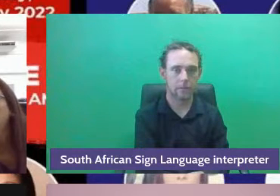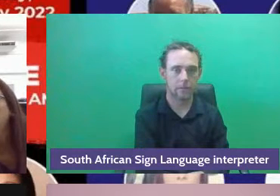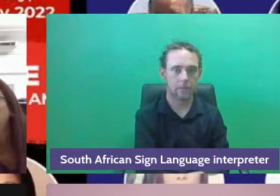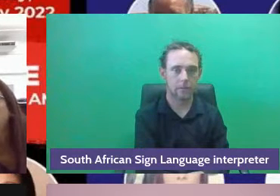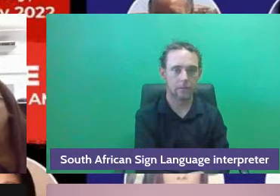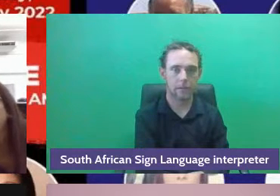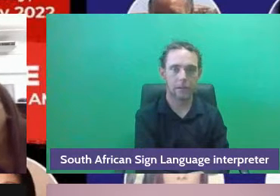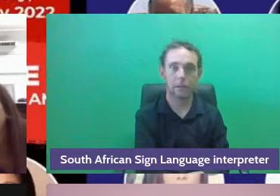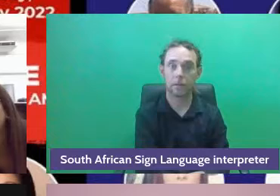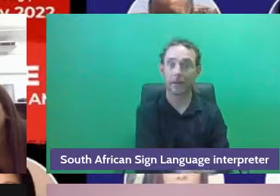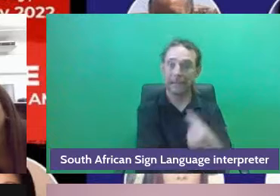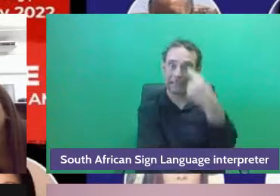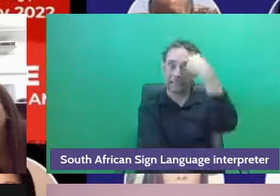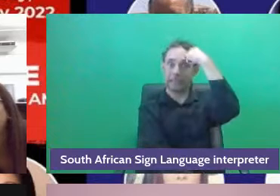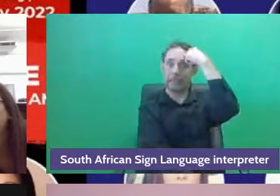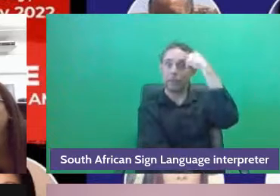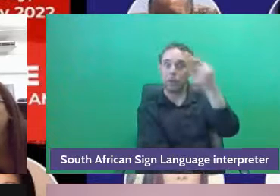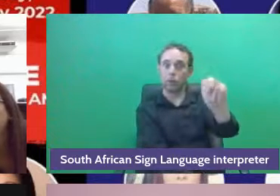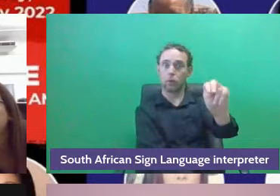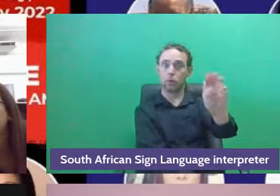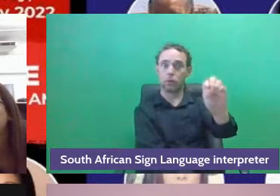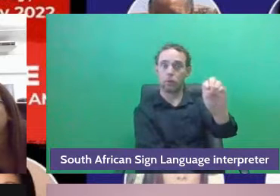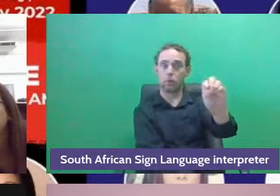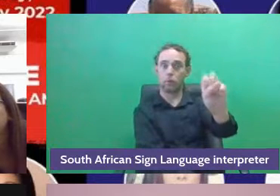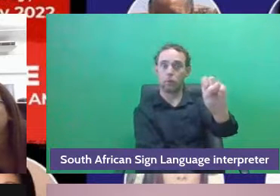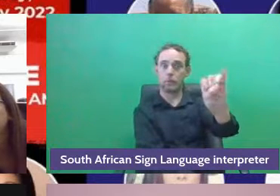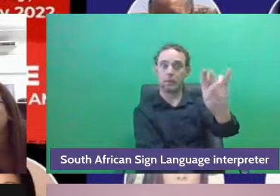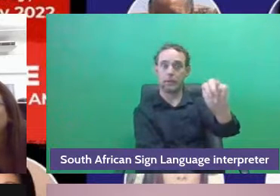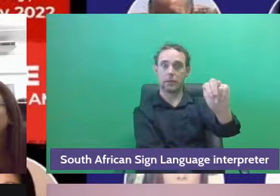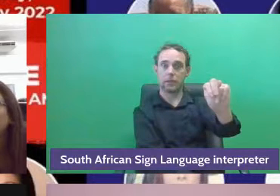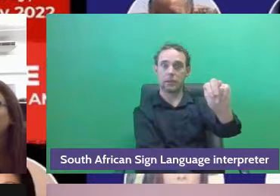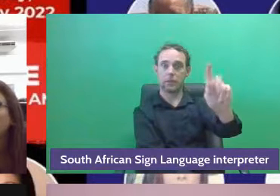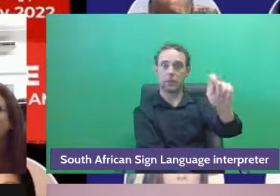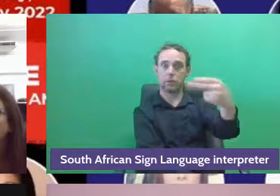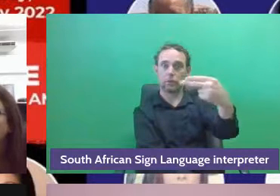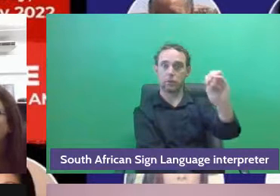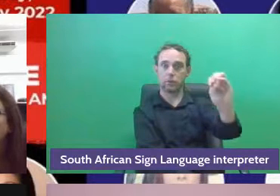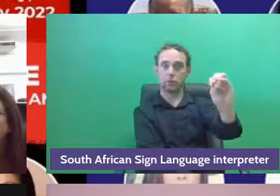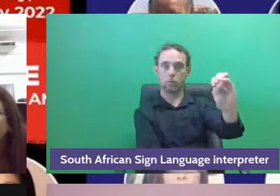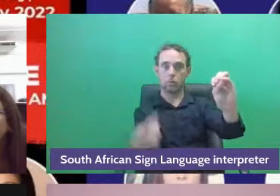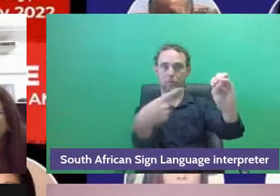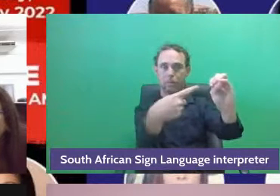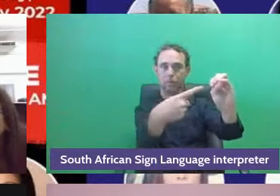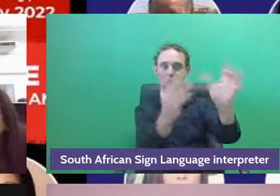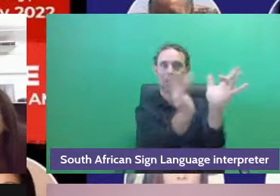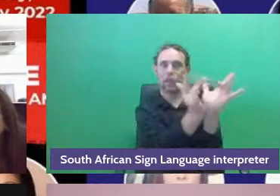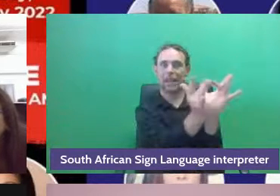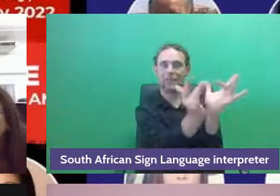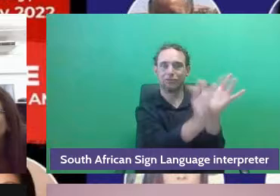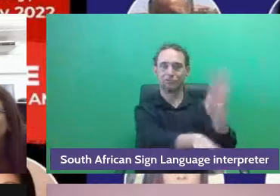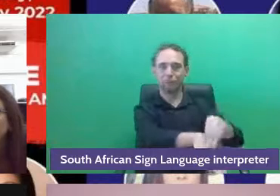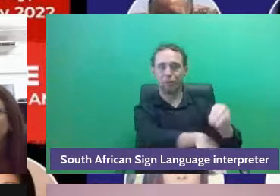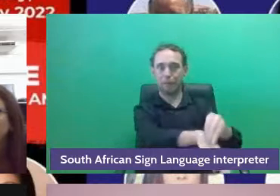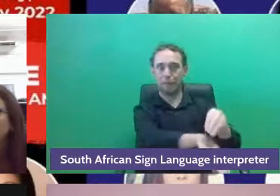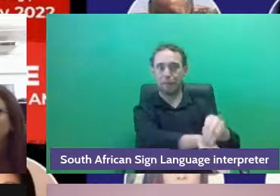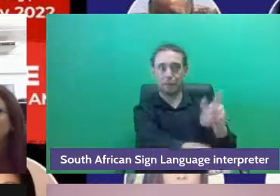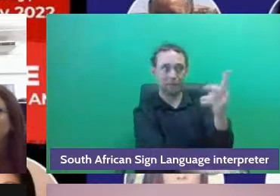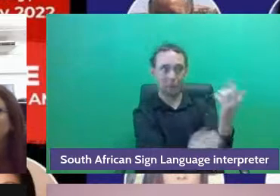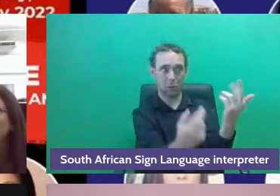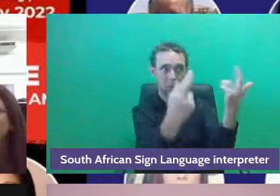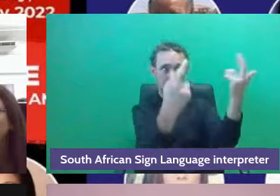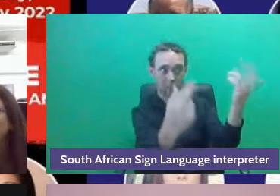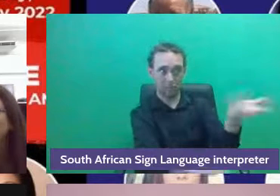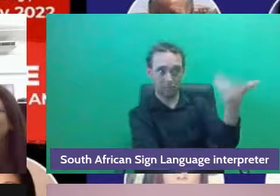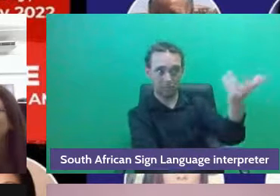Okay, I think that Nusintu may be experiencing some connection issues, but when she can, then she'll